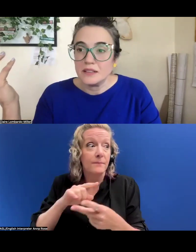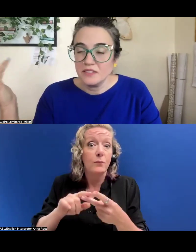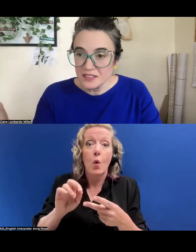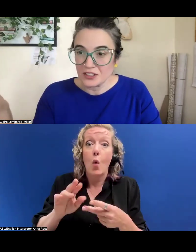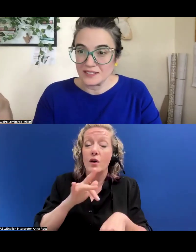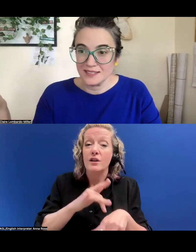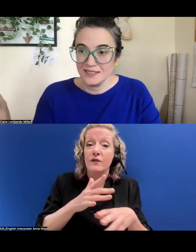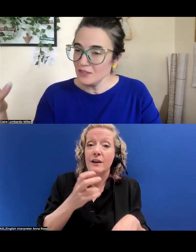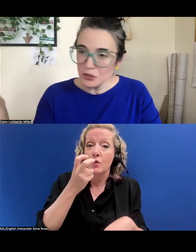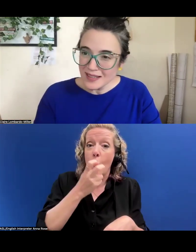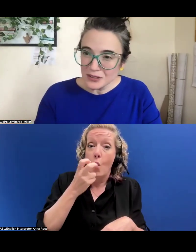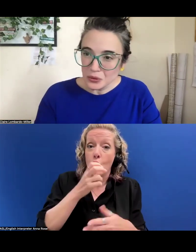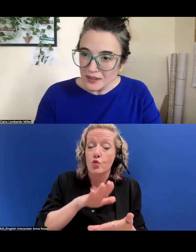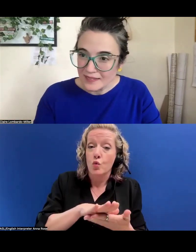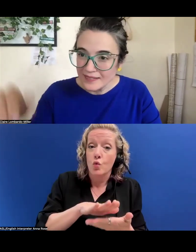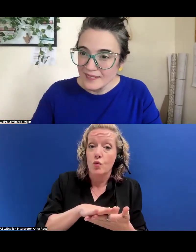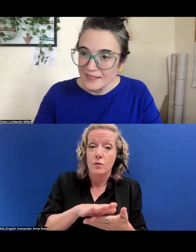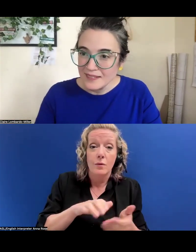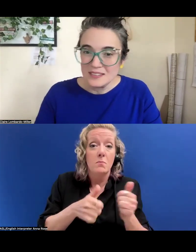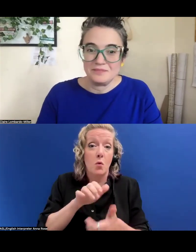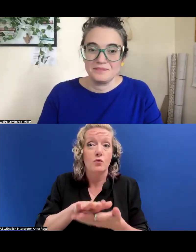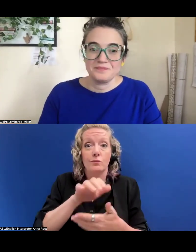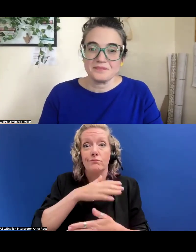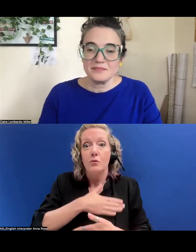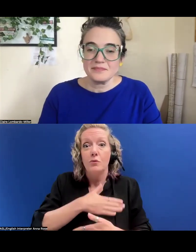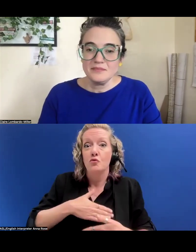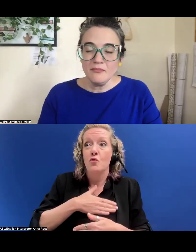love visitors. See if you can take a tour.